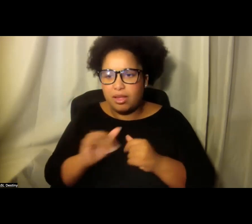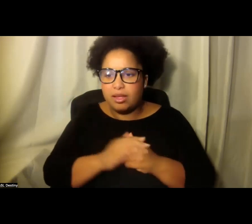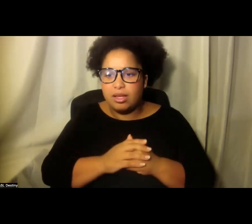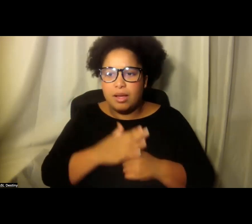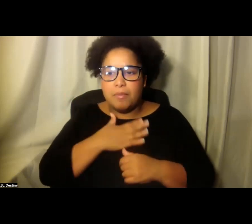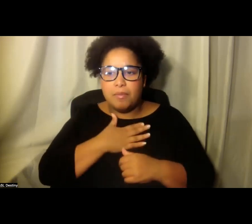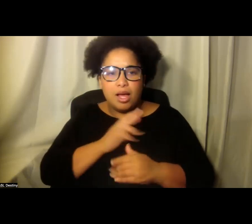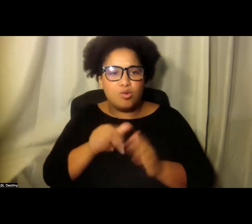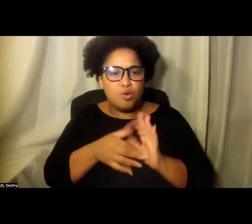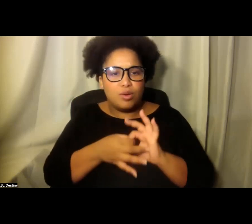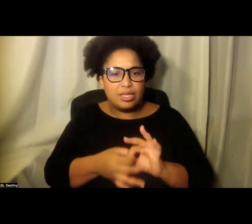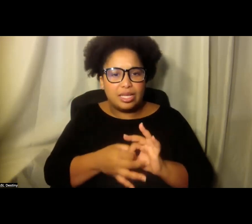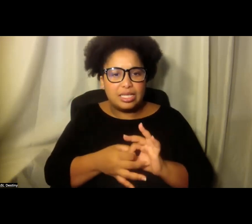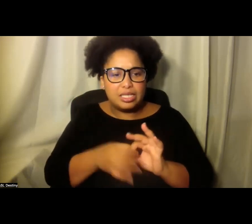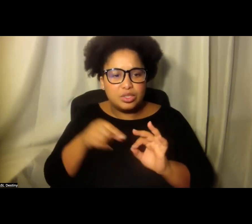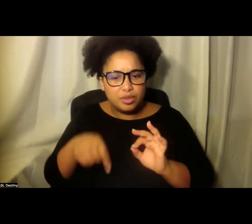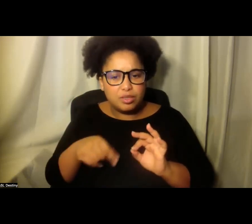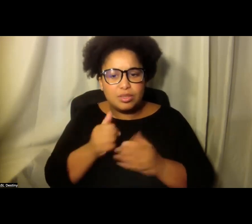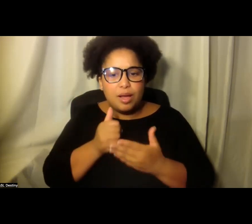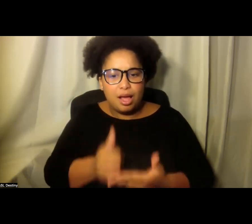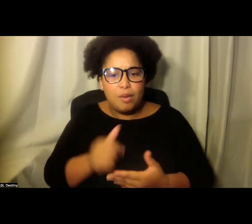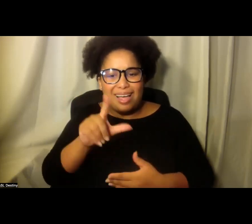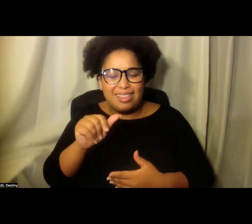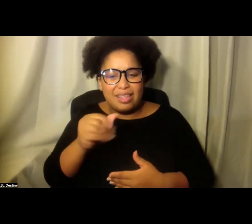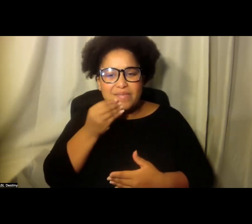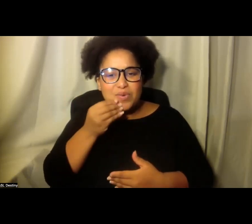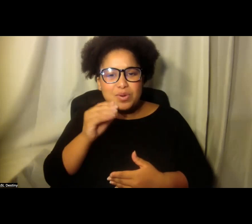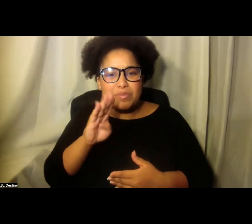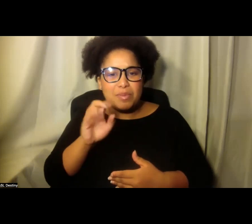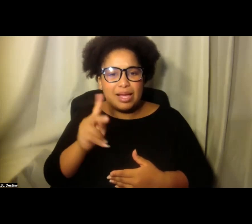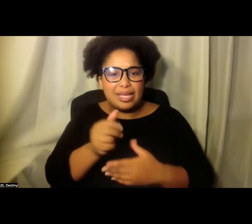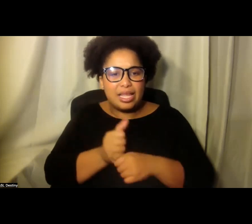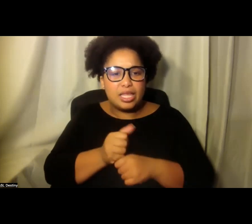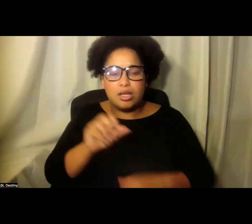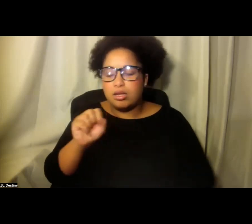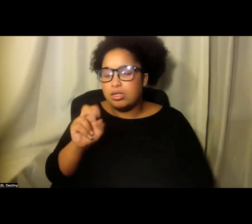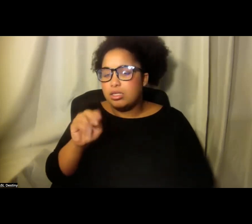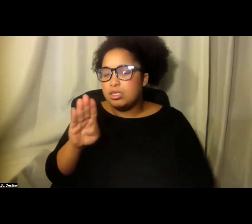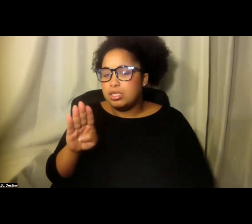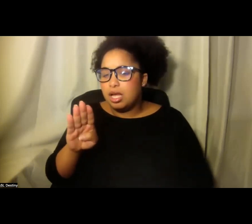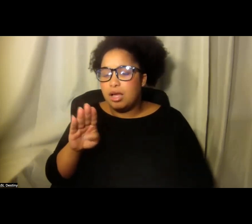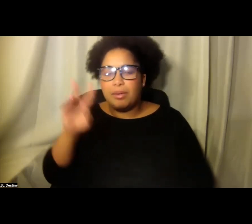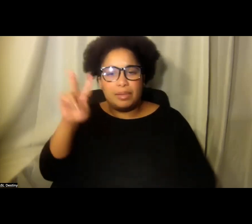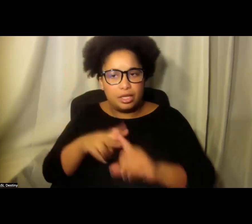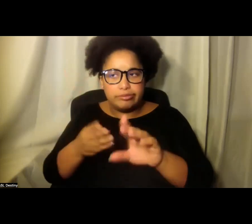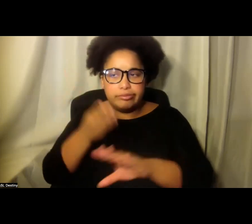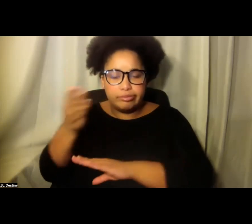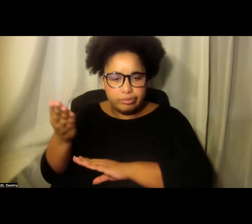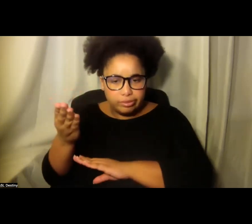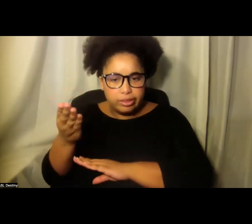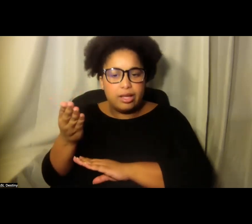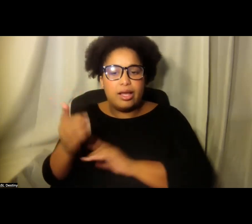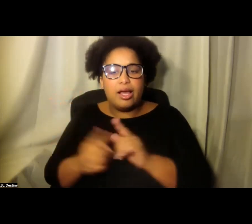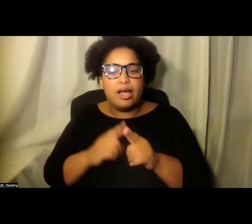to help Los Angeles Food Bank get their sub-application submitted, and then subsequently,